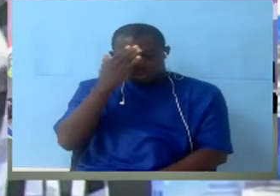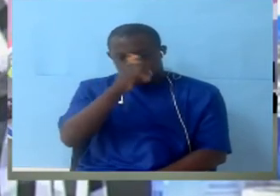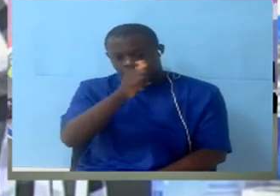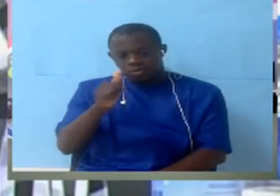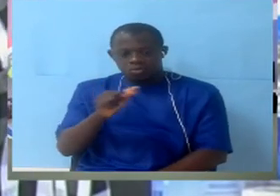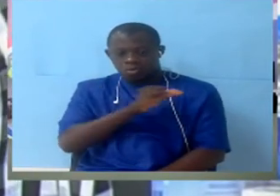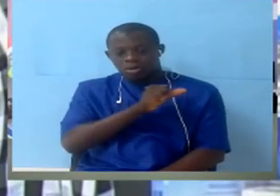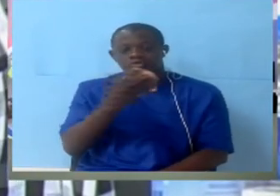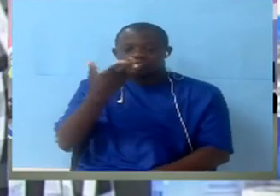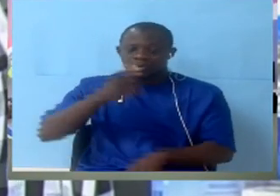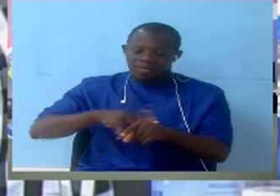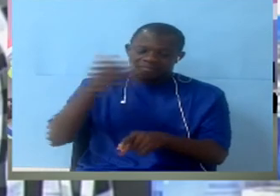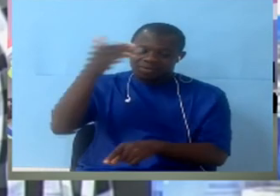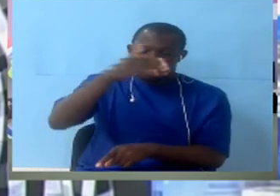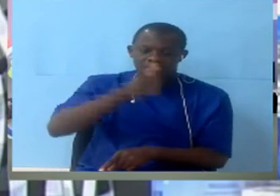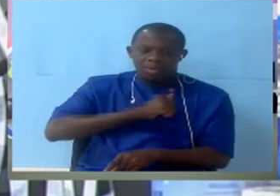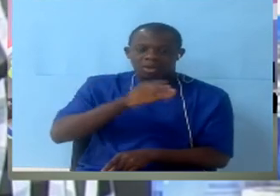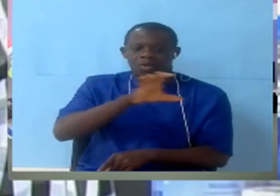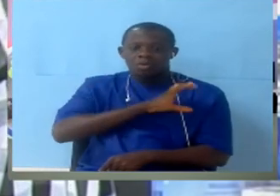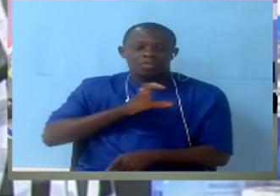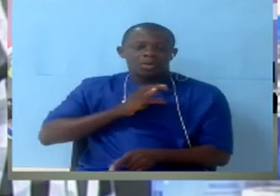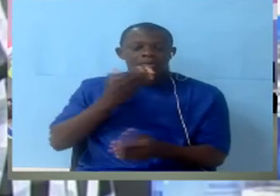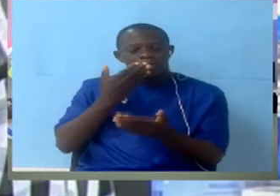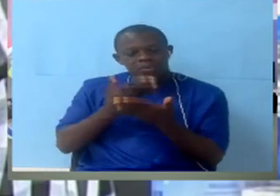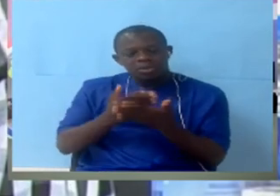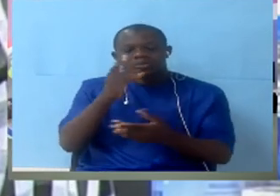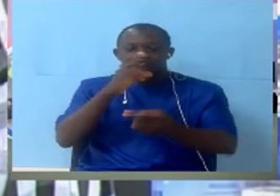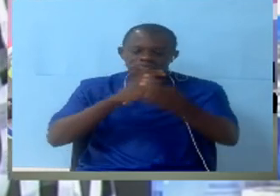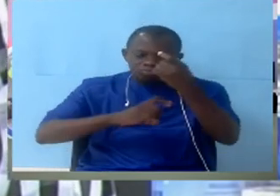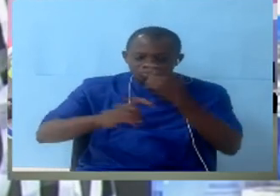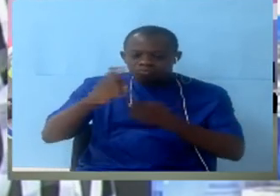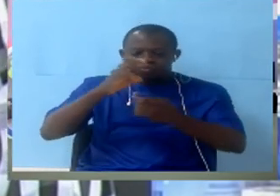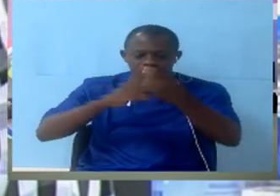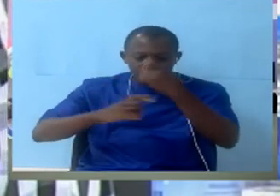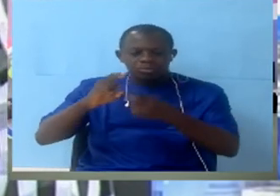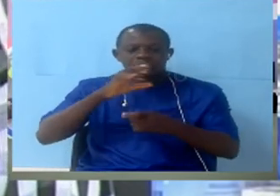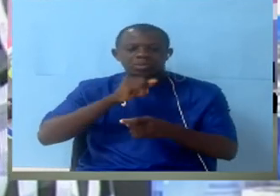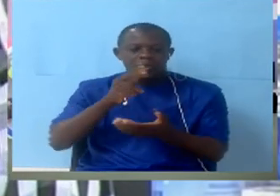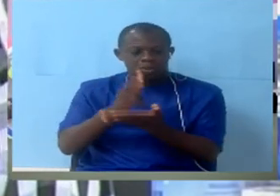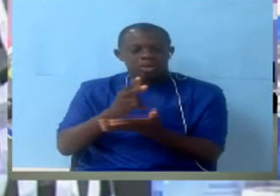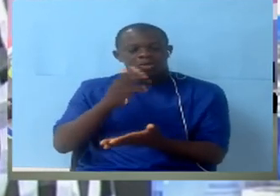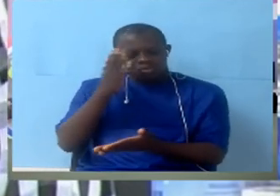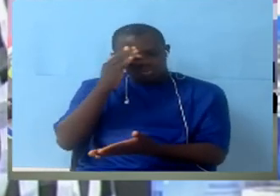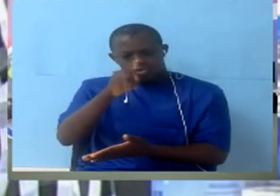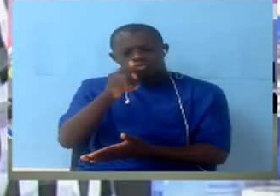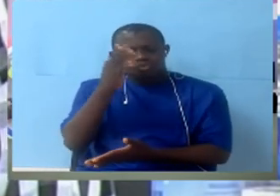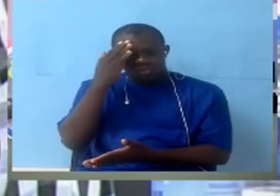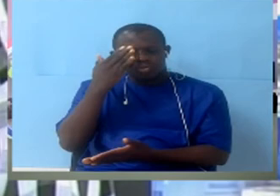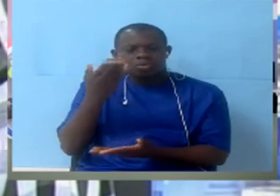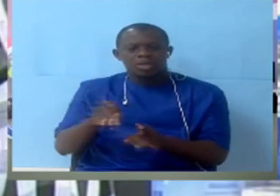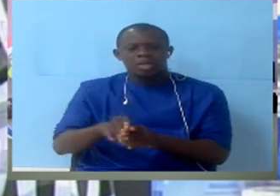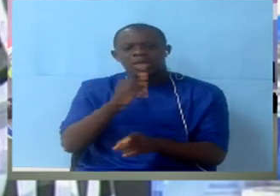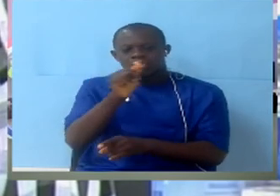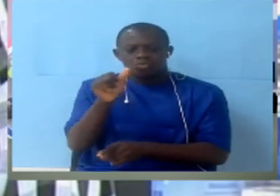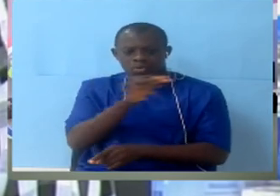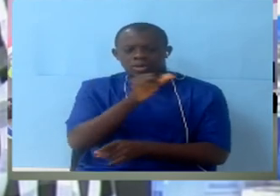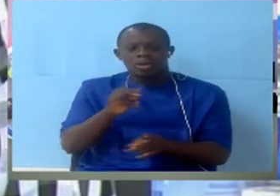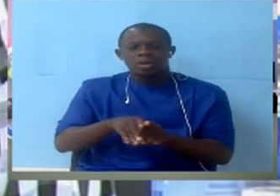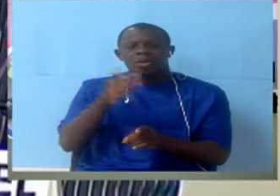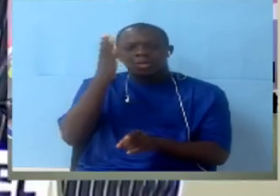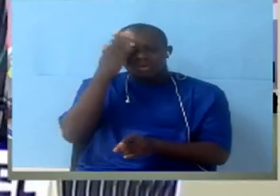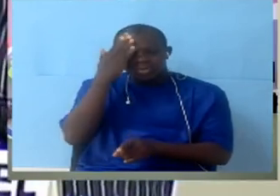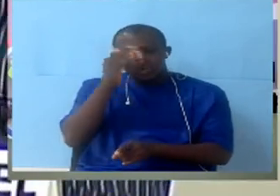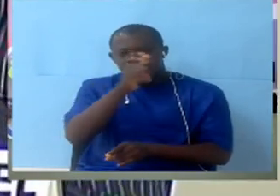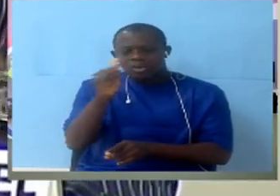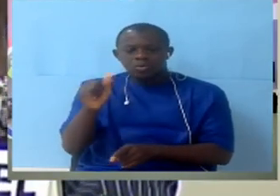he comes to my home stop the repetition Mr. Witness we mm-hmm. know you know each other nga ñolon ne in fact nga